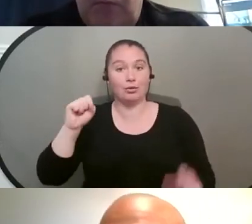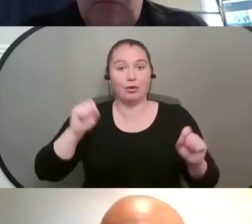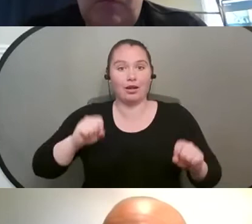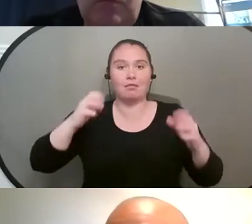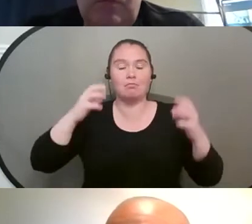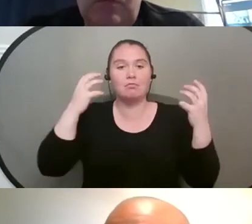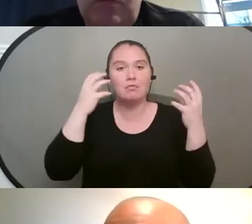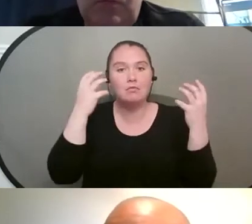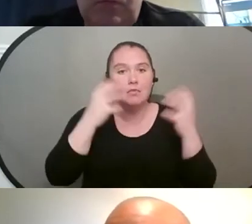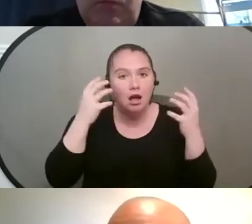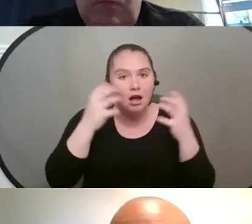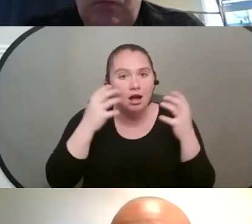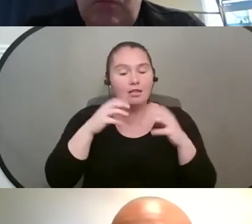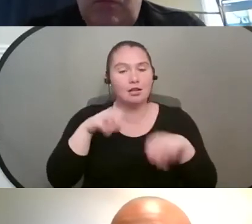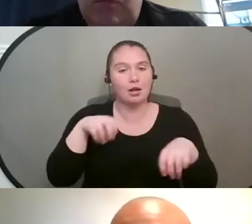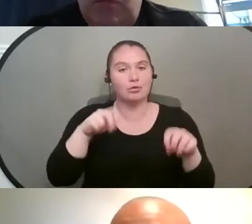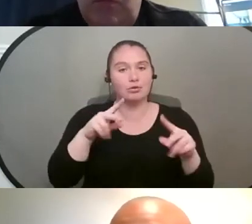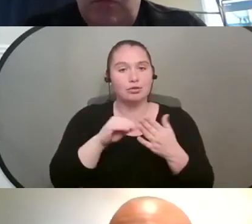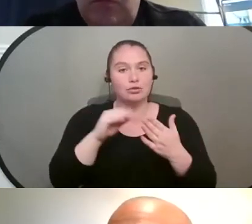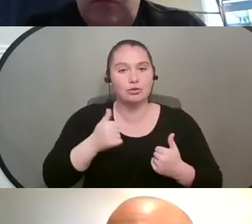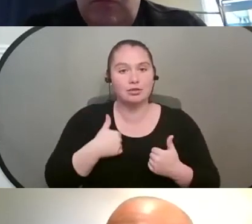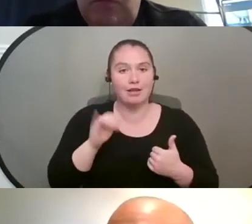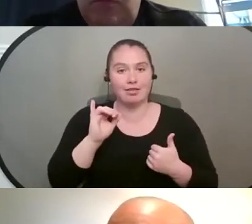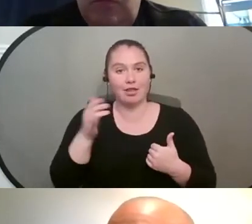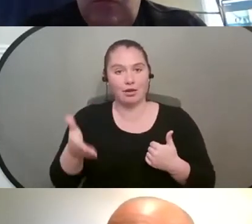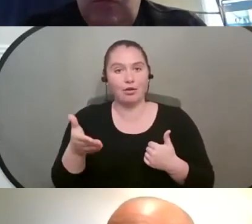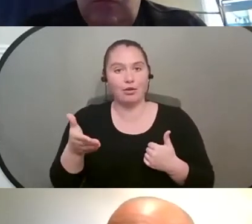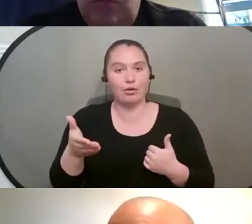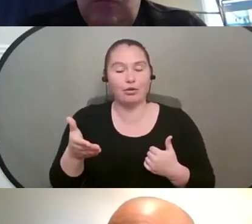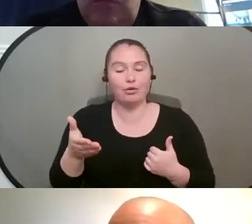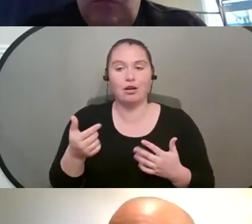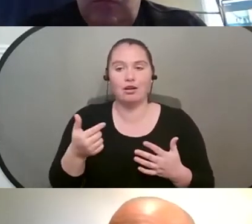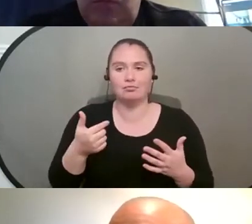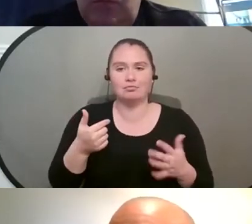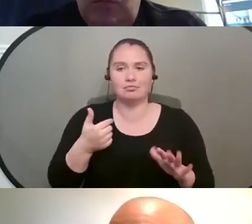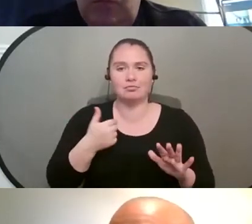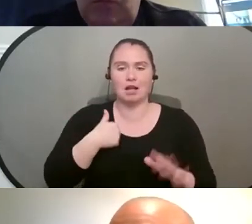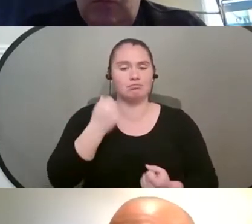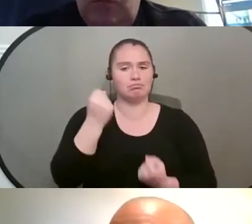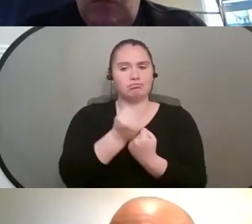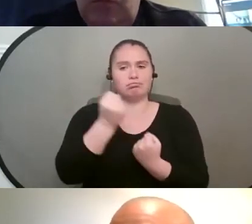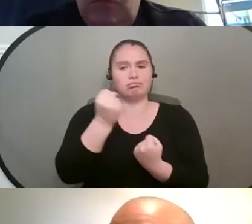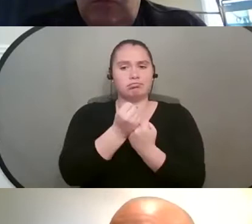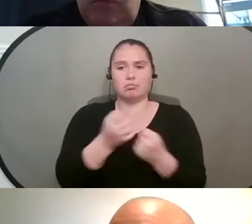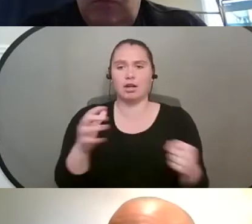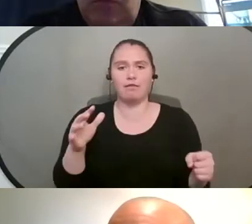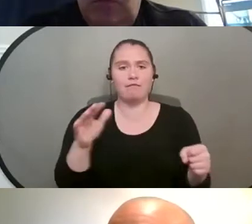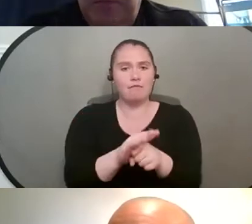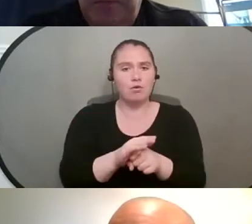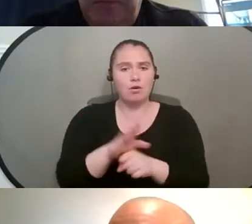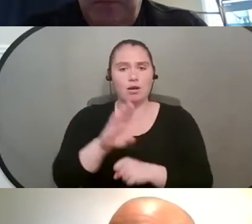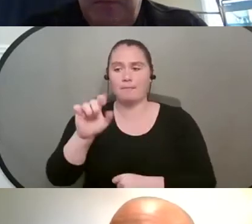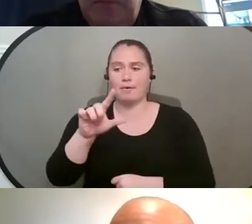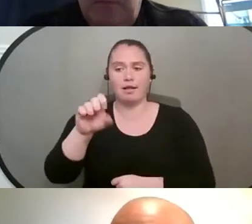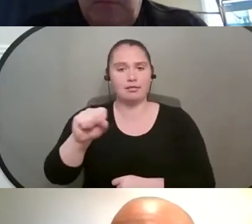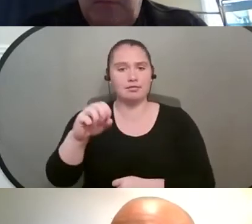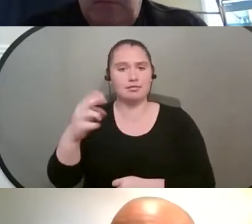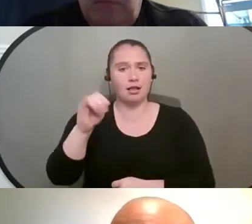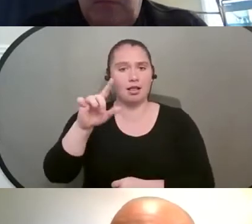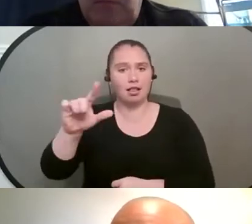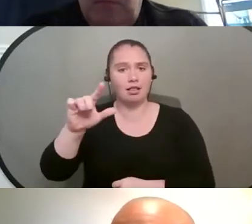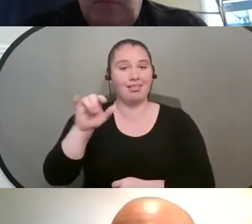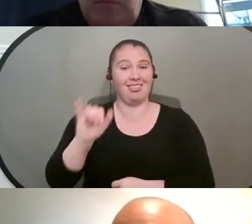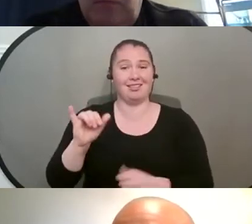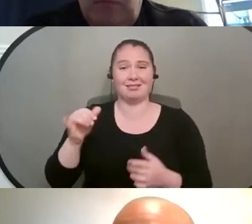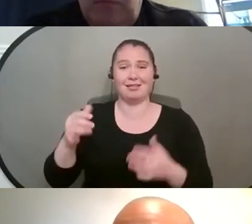the opportunities the kids have there. And I'm all for Bells Hills. It's a wonderful high performing